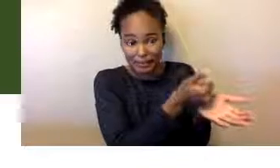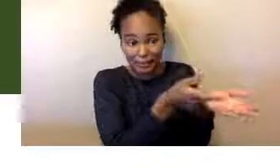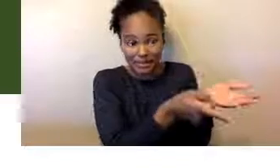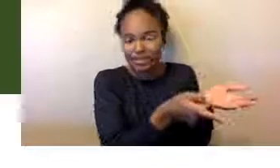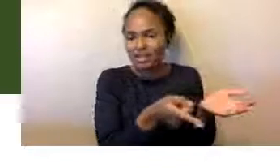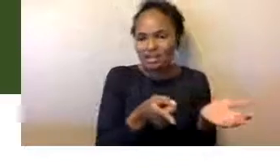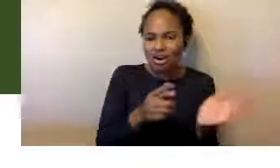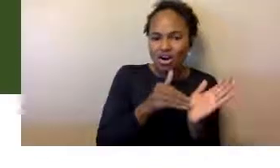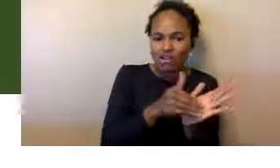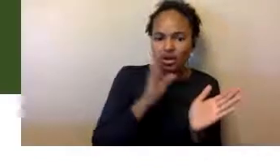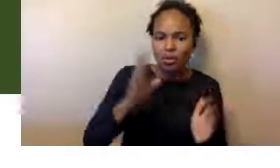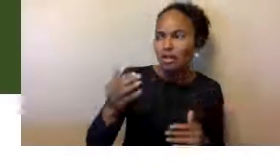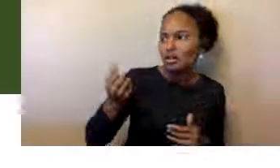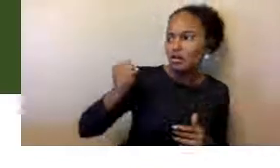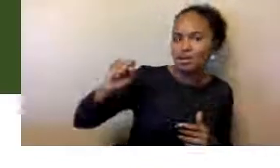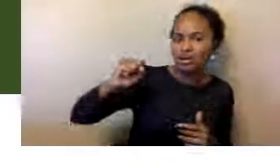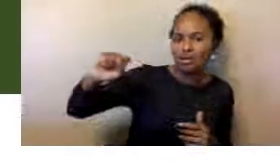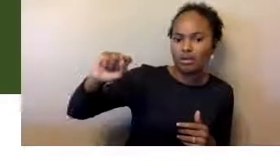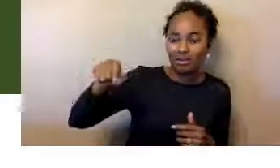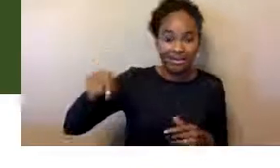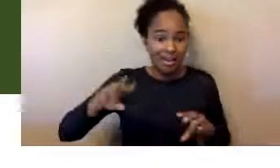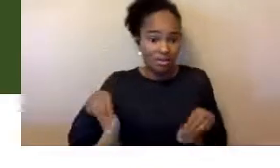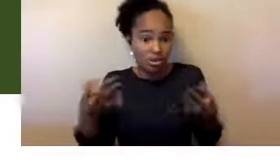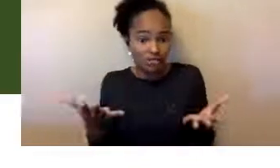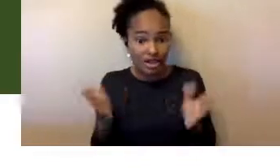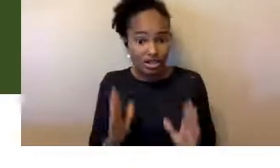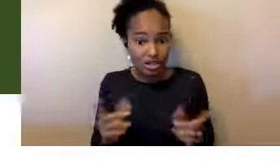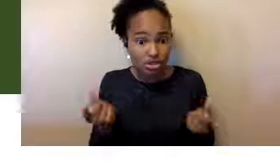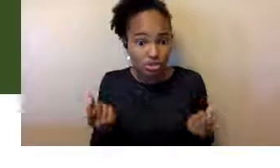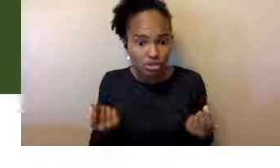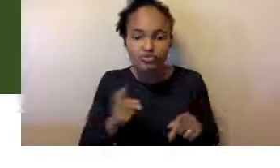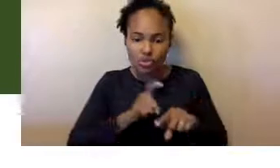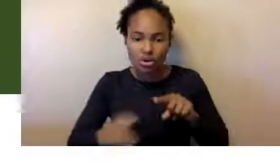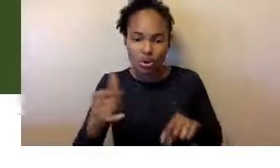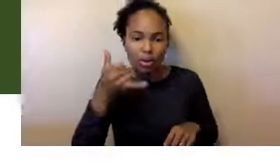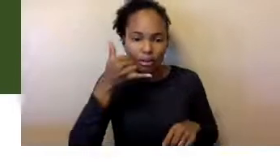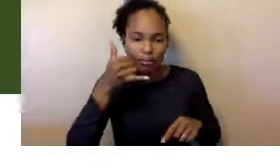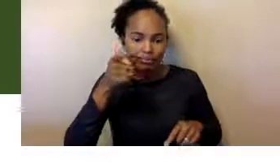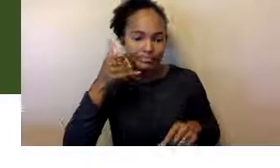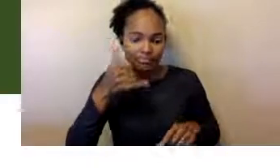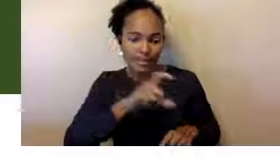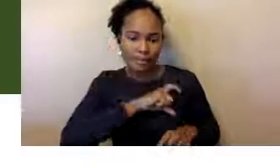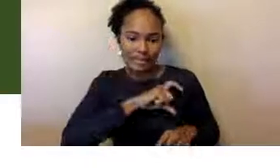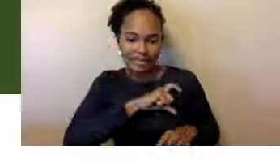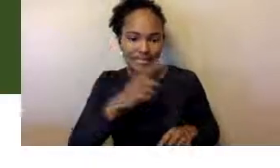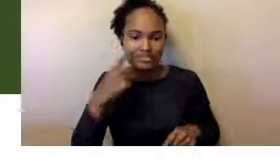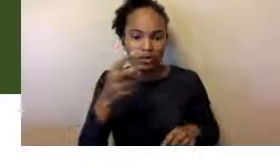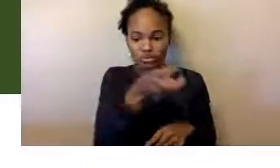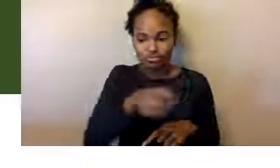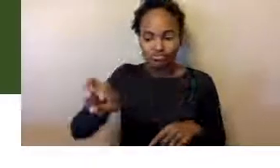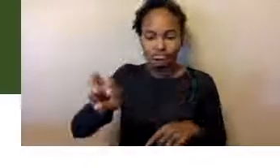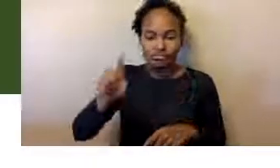treatment, the mobile crisis provider may call the police to have the person transported to a psychiatric